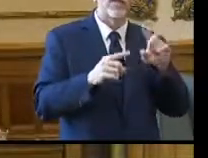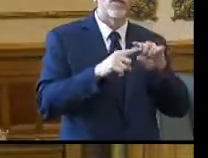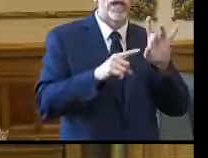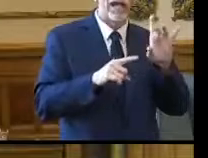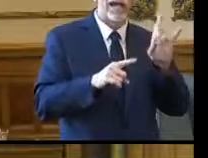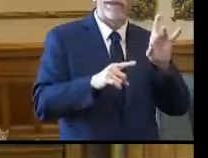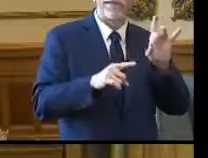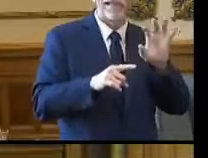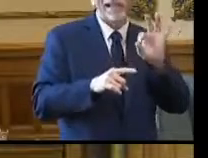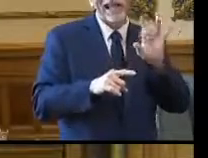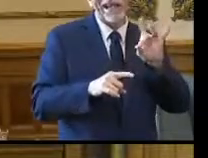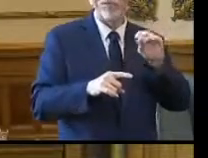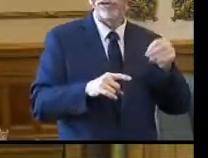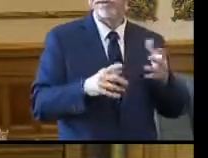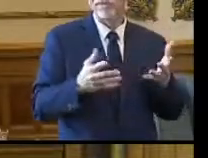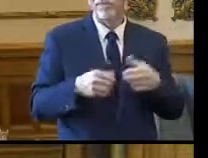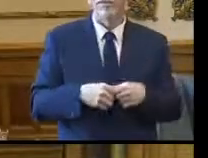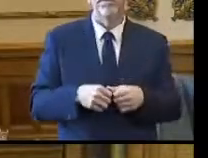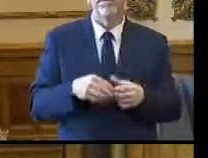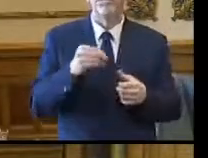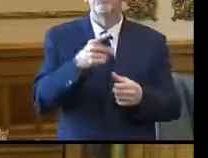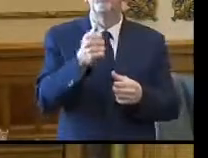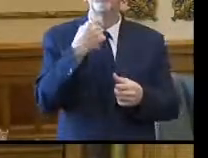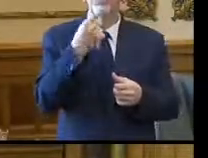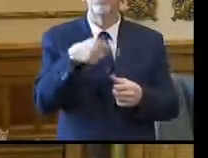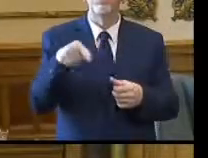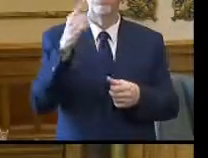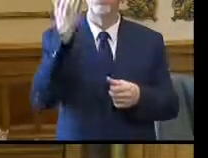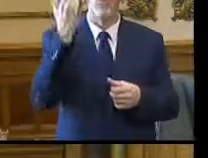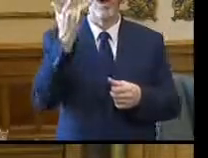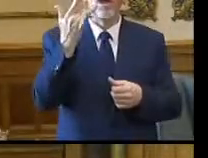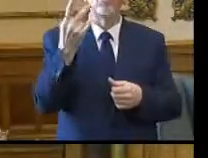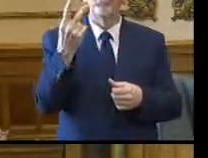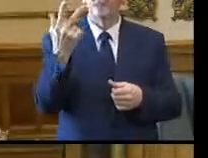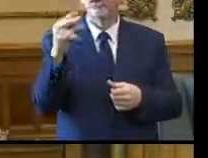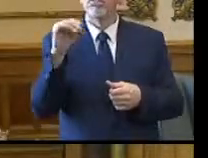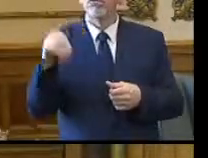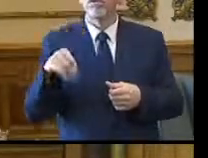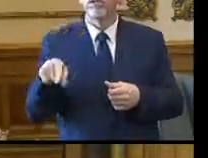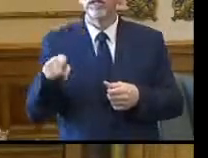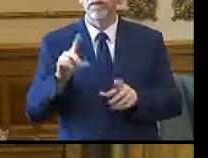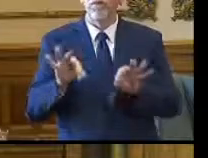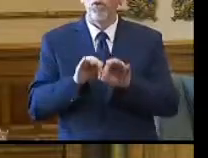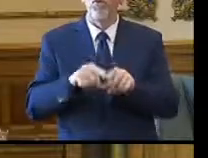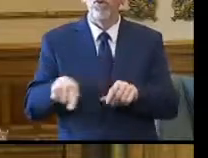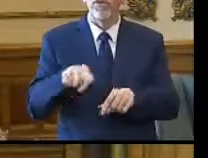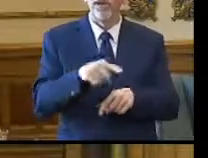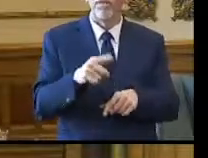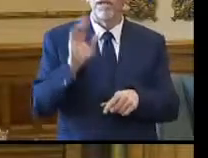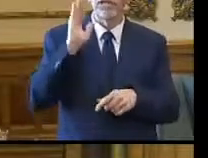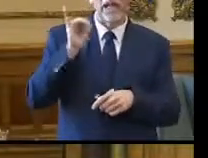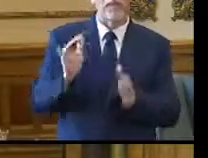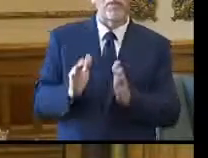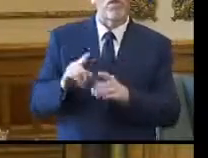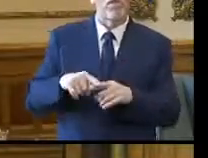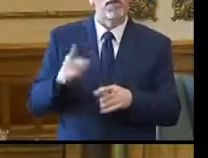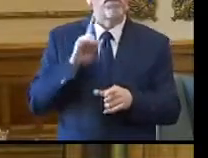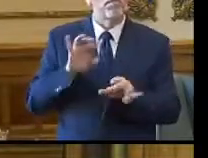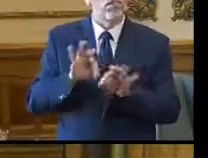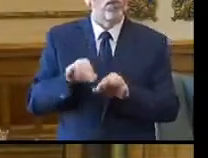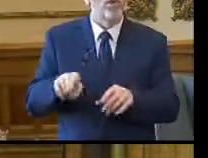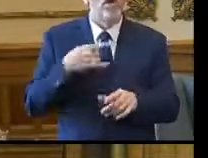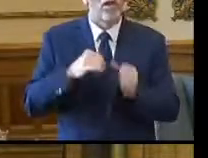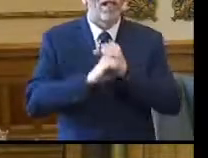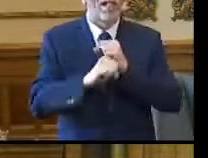98. And in your own words, can you tell viewers why that 2 to 3% should matter to them? Sorry, it's a little bit